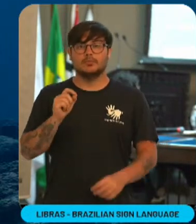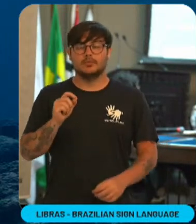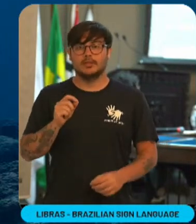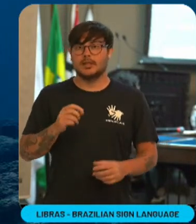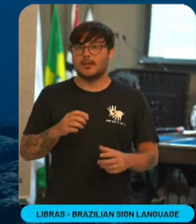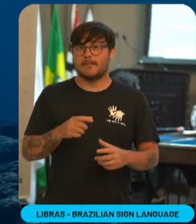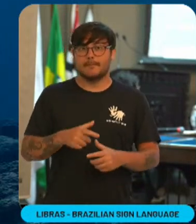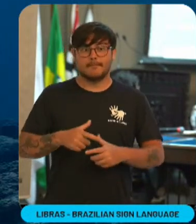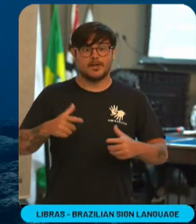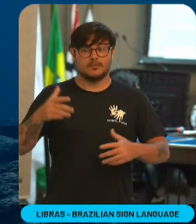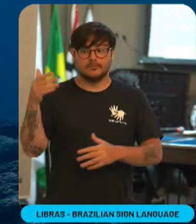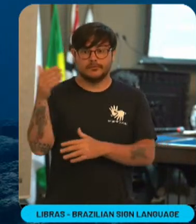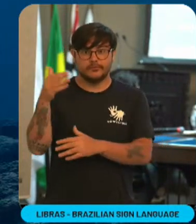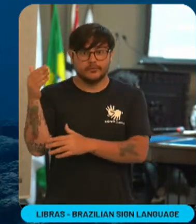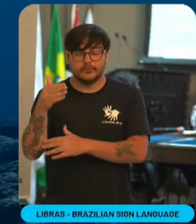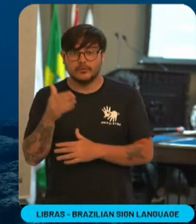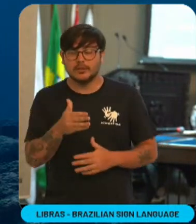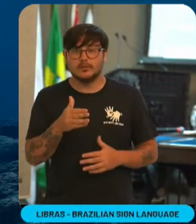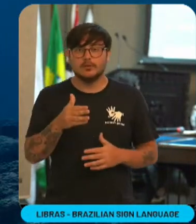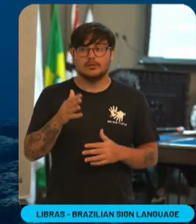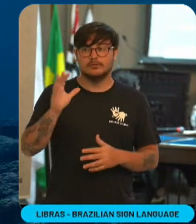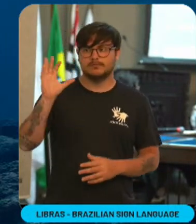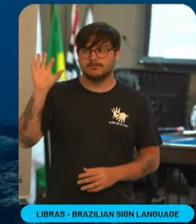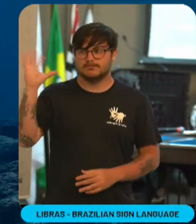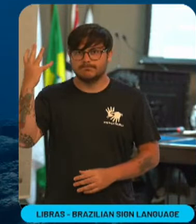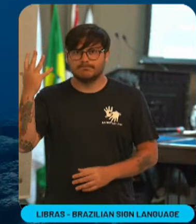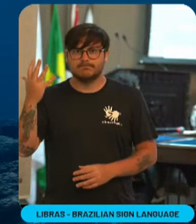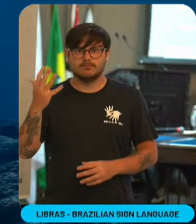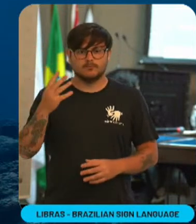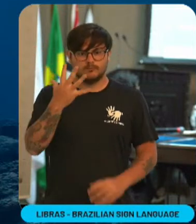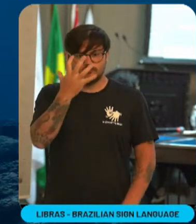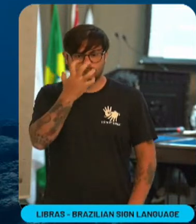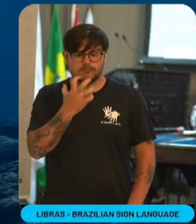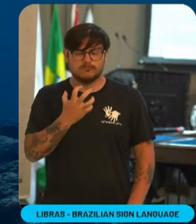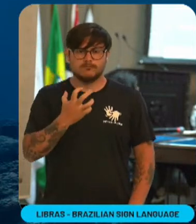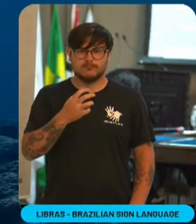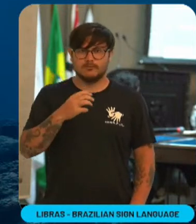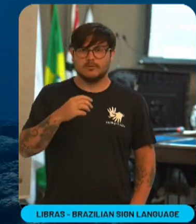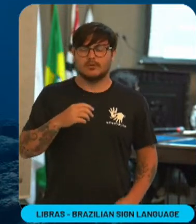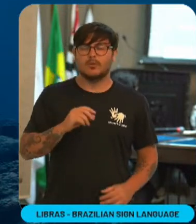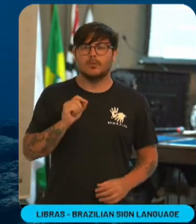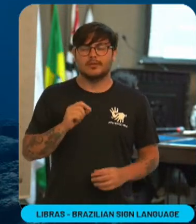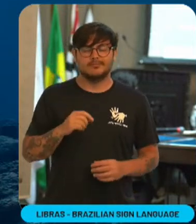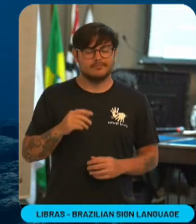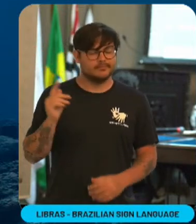globally is the biggest frequency of severe events.